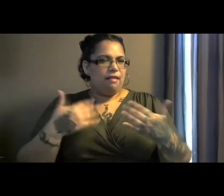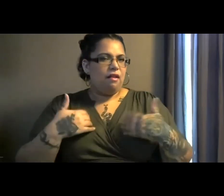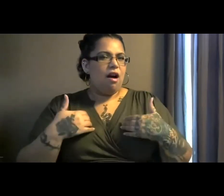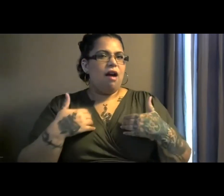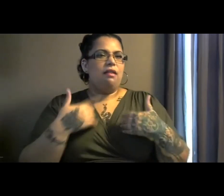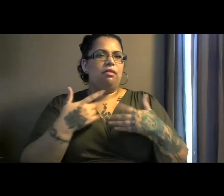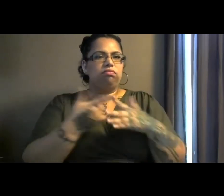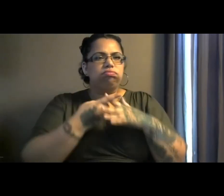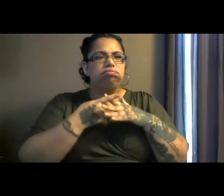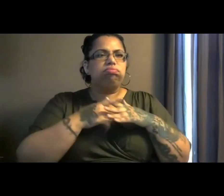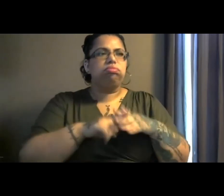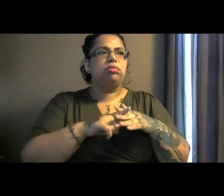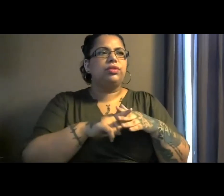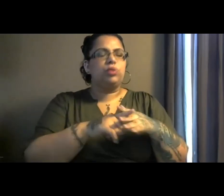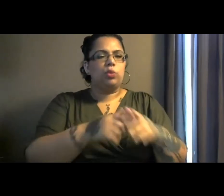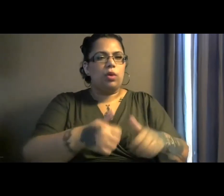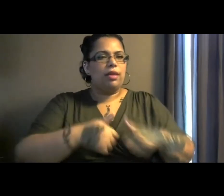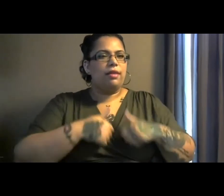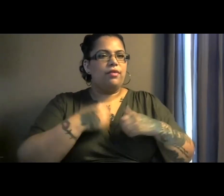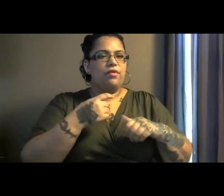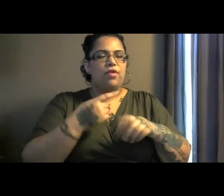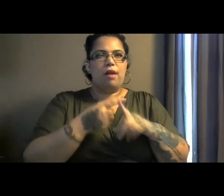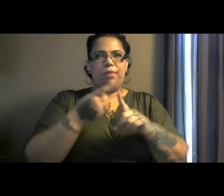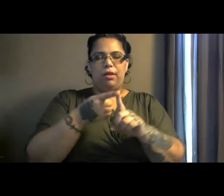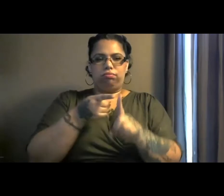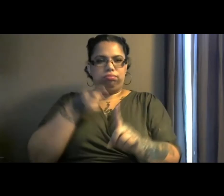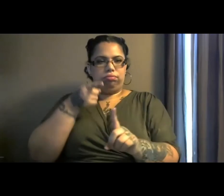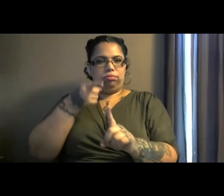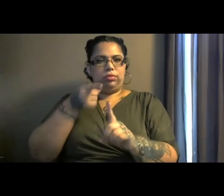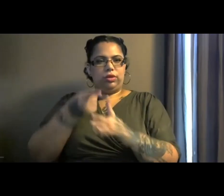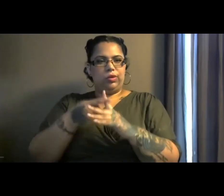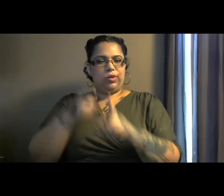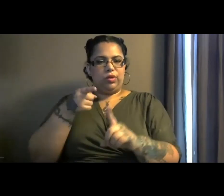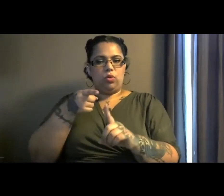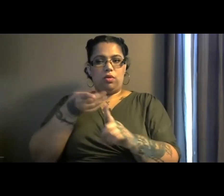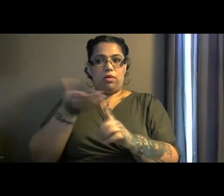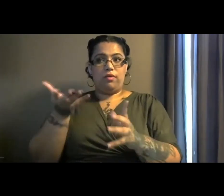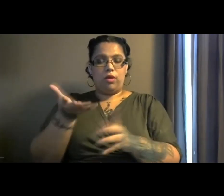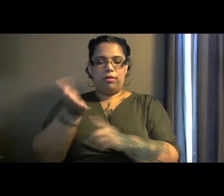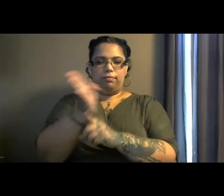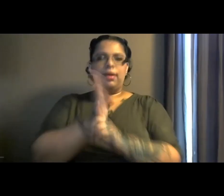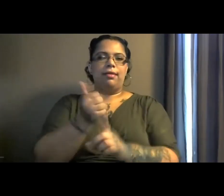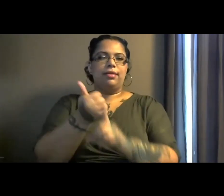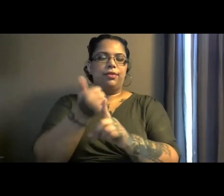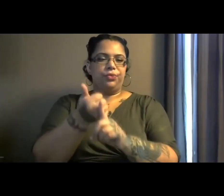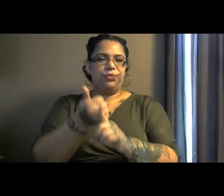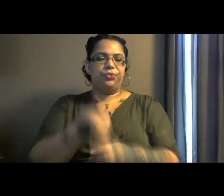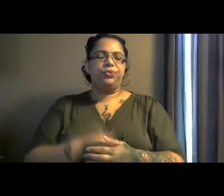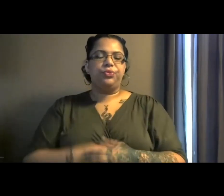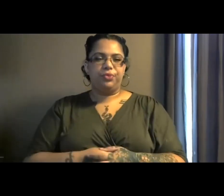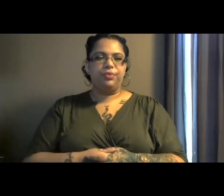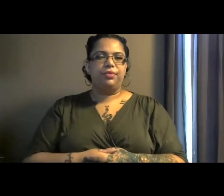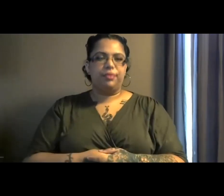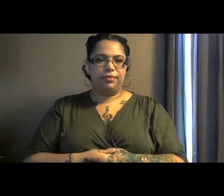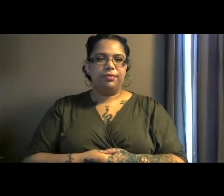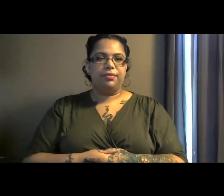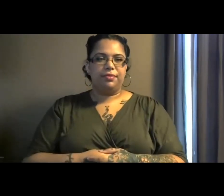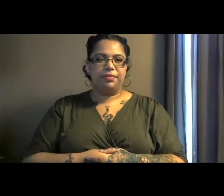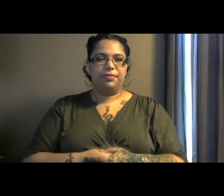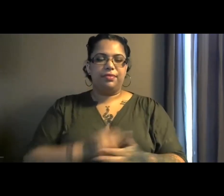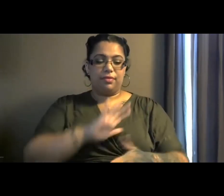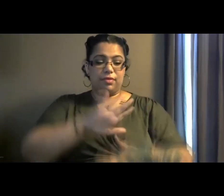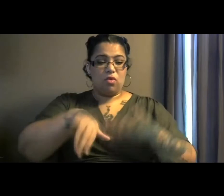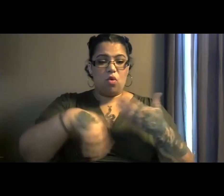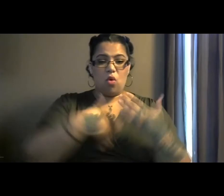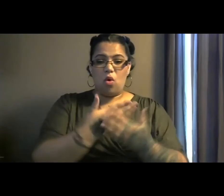from the very essence and source of God itself, that all things are created out of